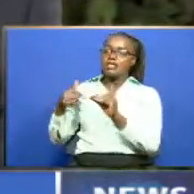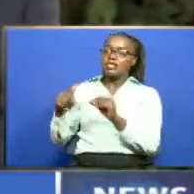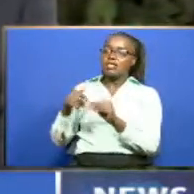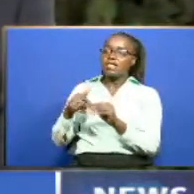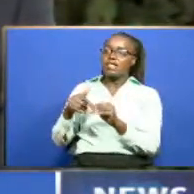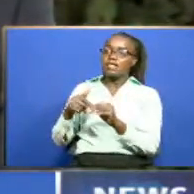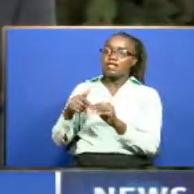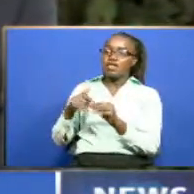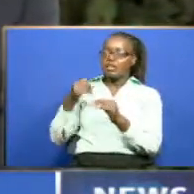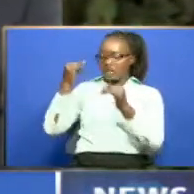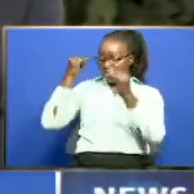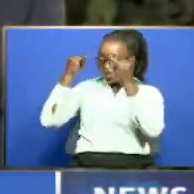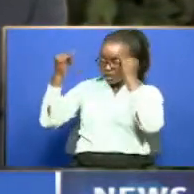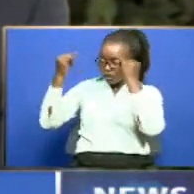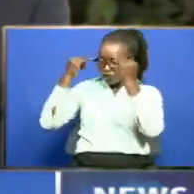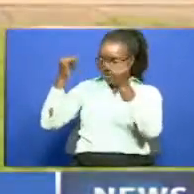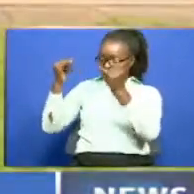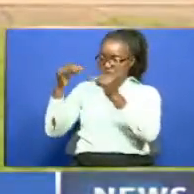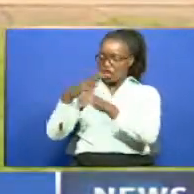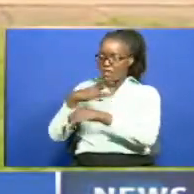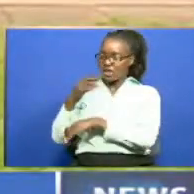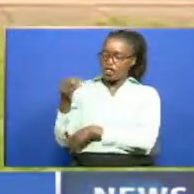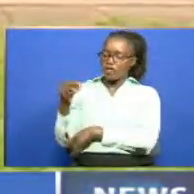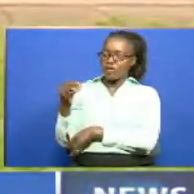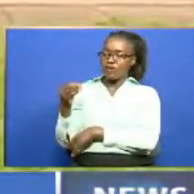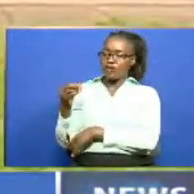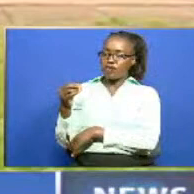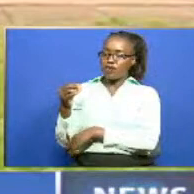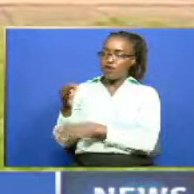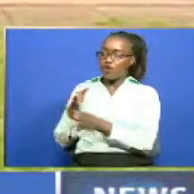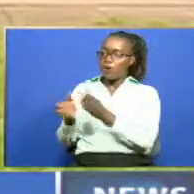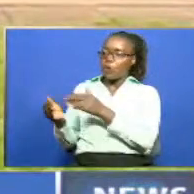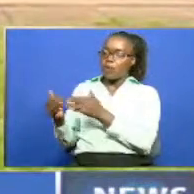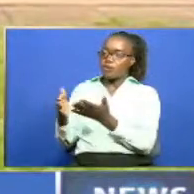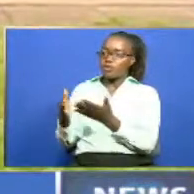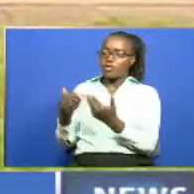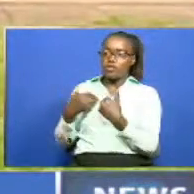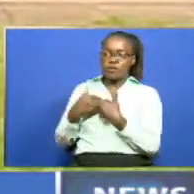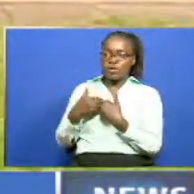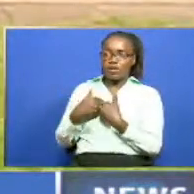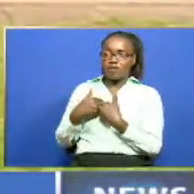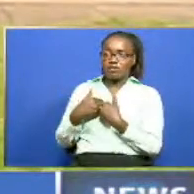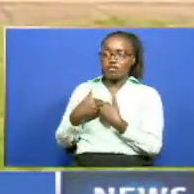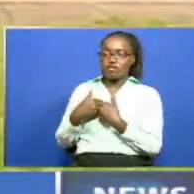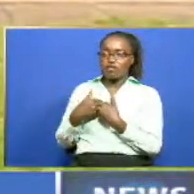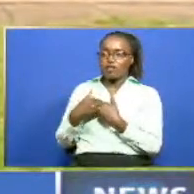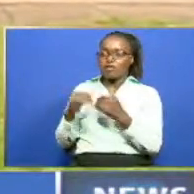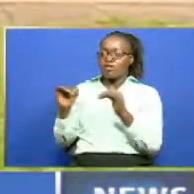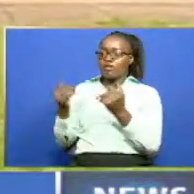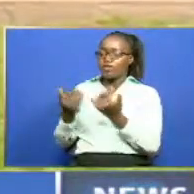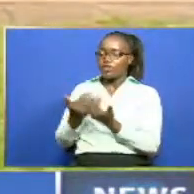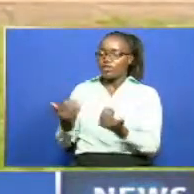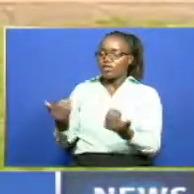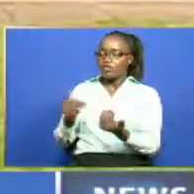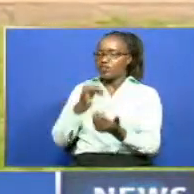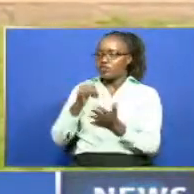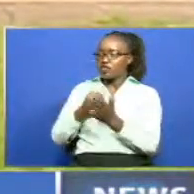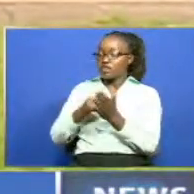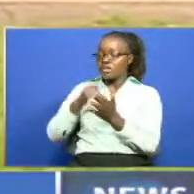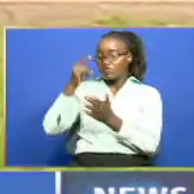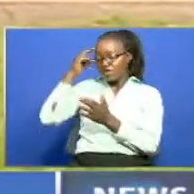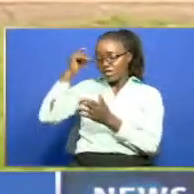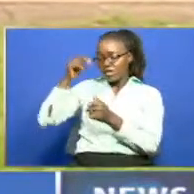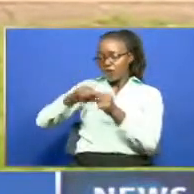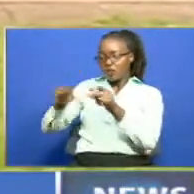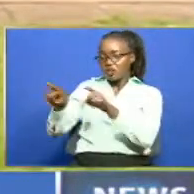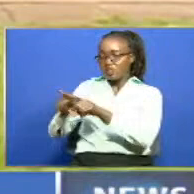of innovation and the opportunity that we have to create new things, and not just to think about the same